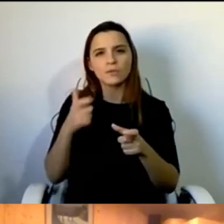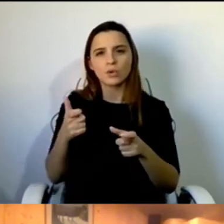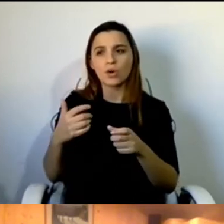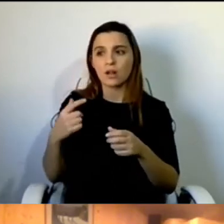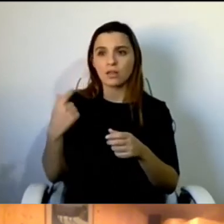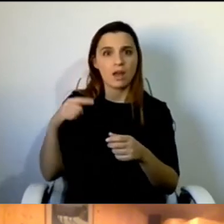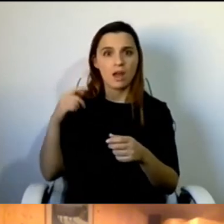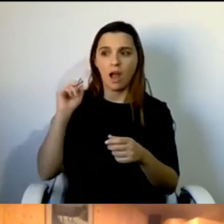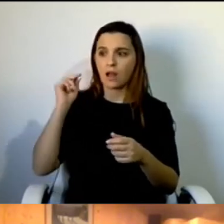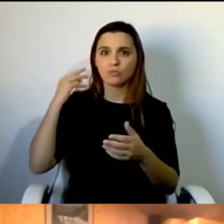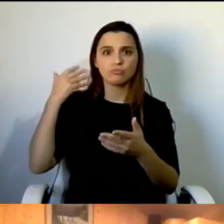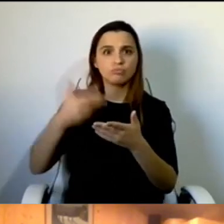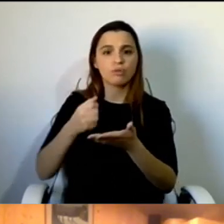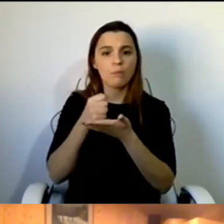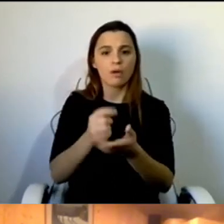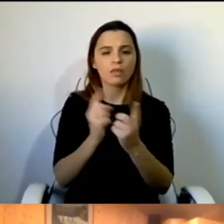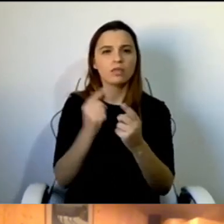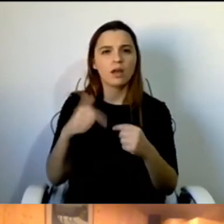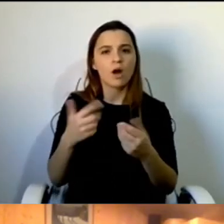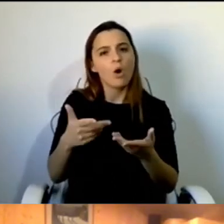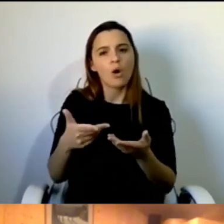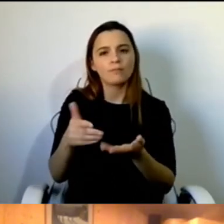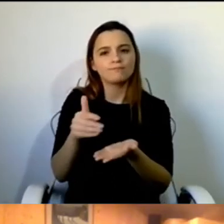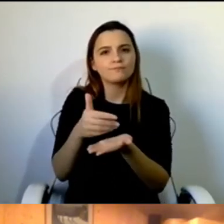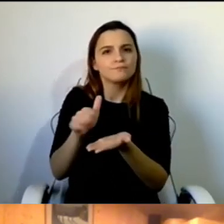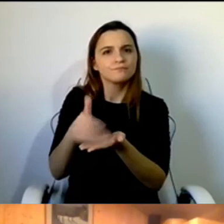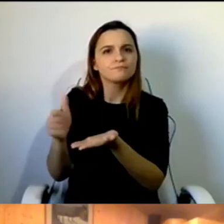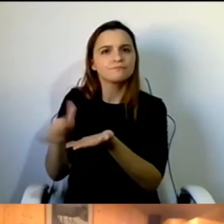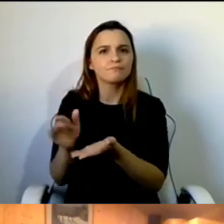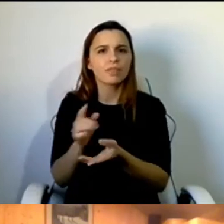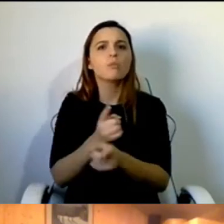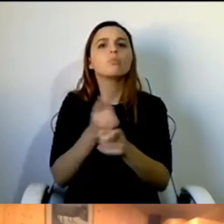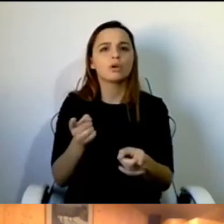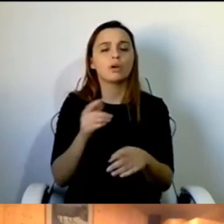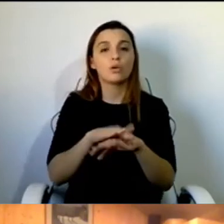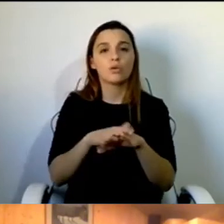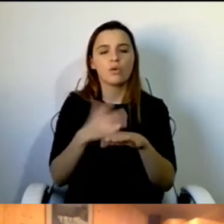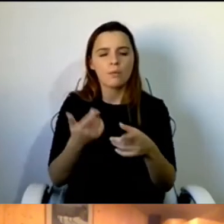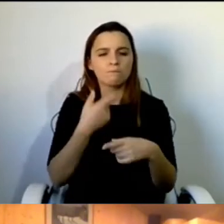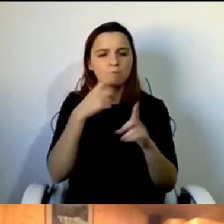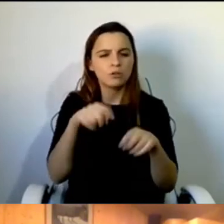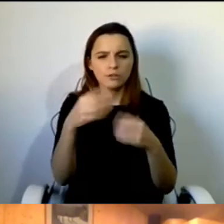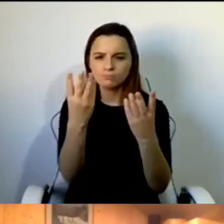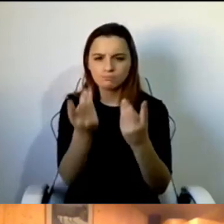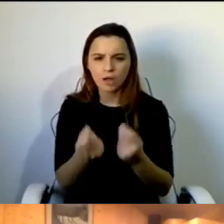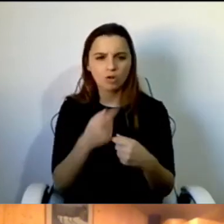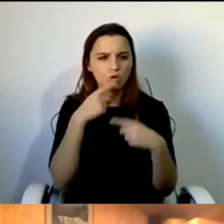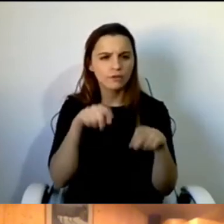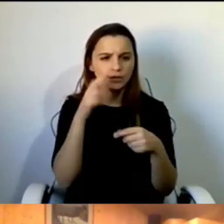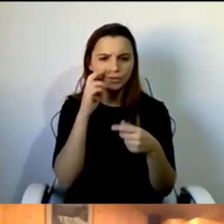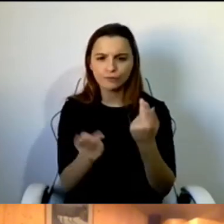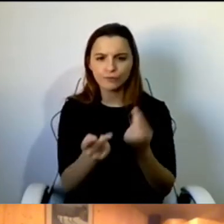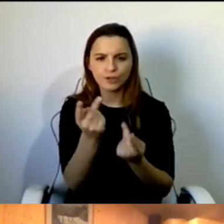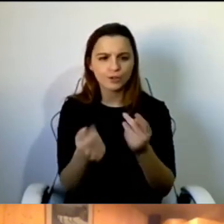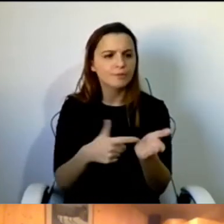then recalculate what is your personal, what is really the basic need, gets smaller and